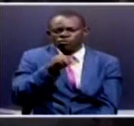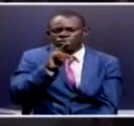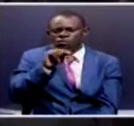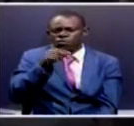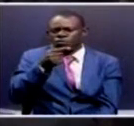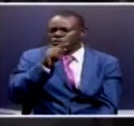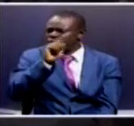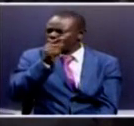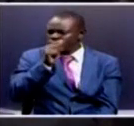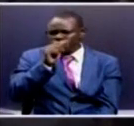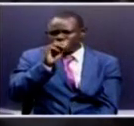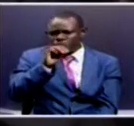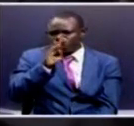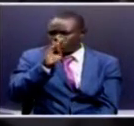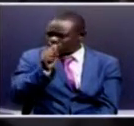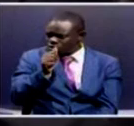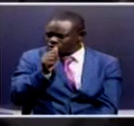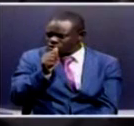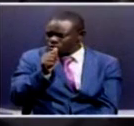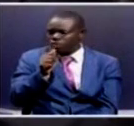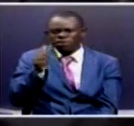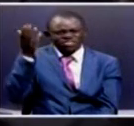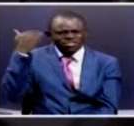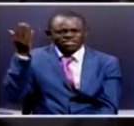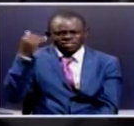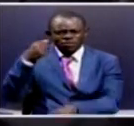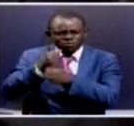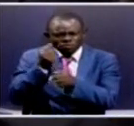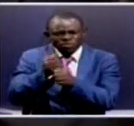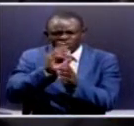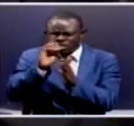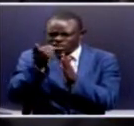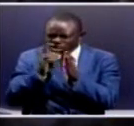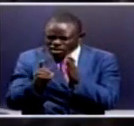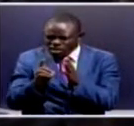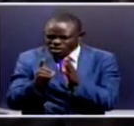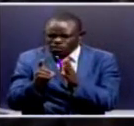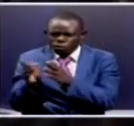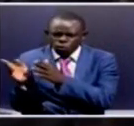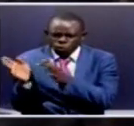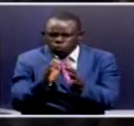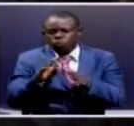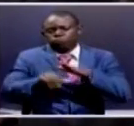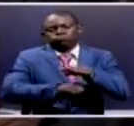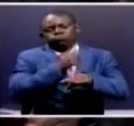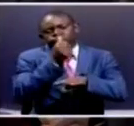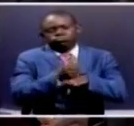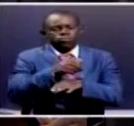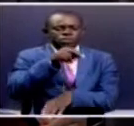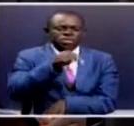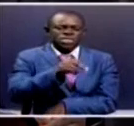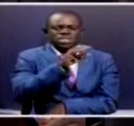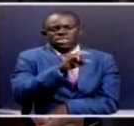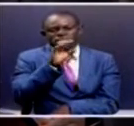at the end of that, that must go to the NCC, which NCC then would produce a